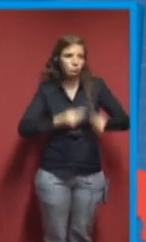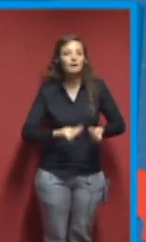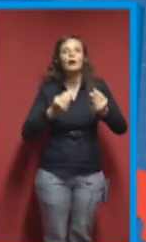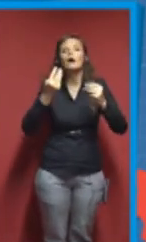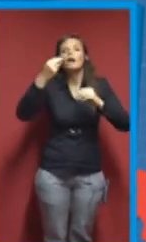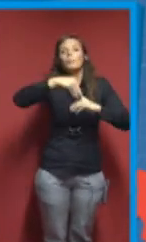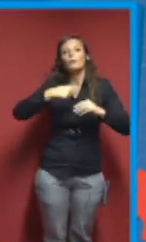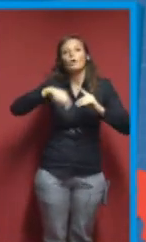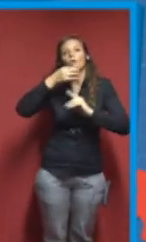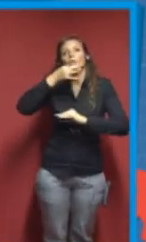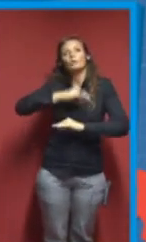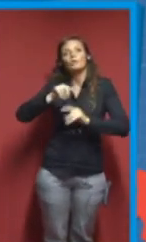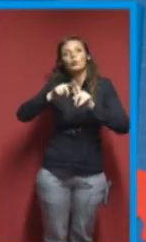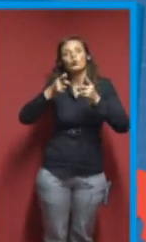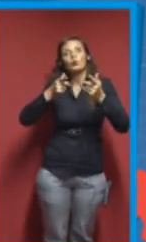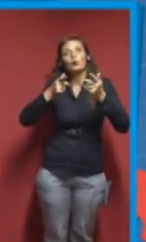do.